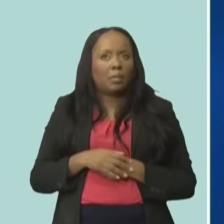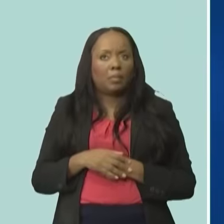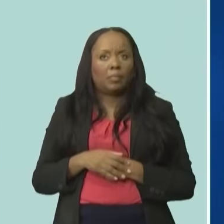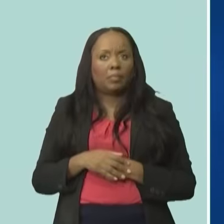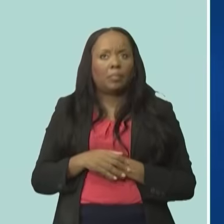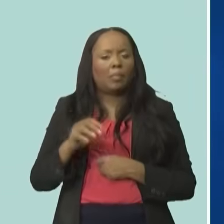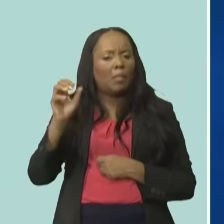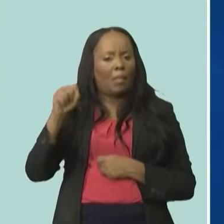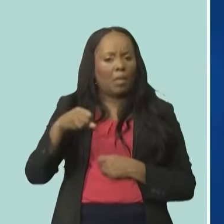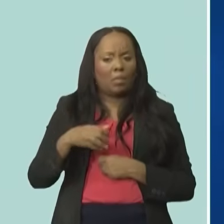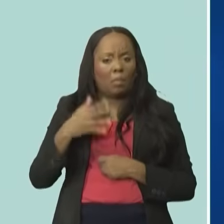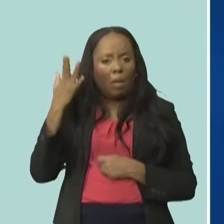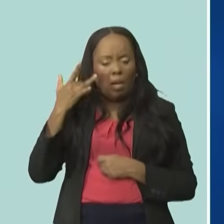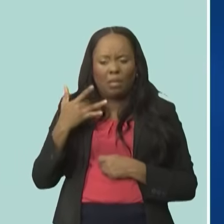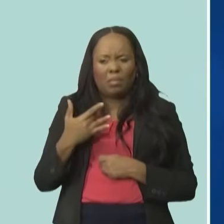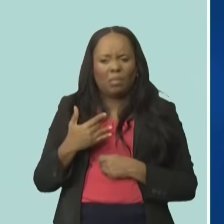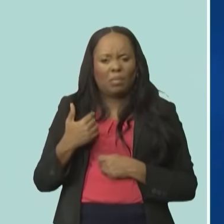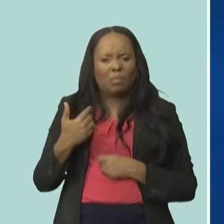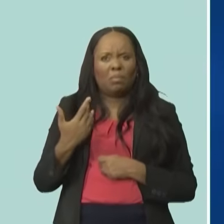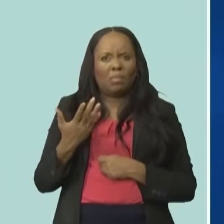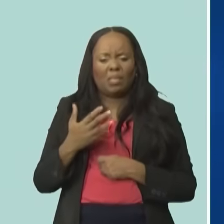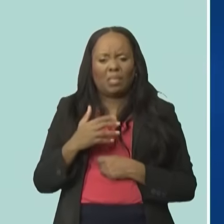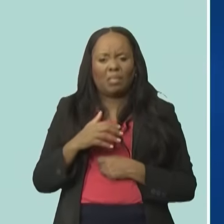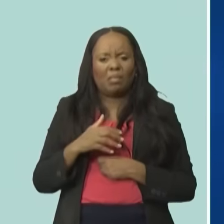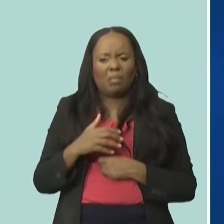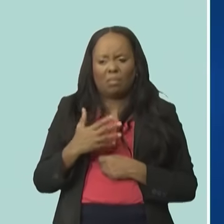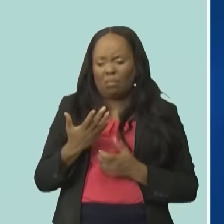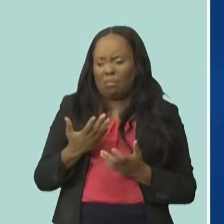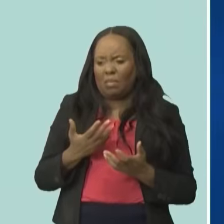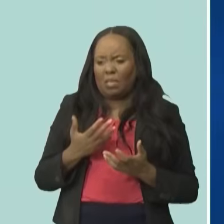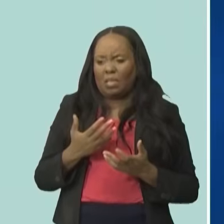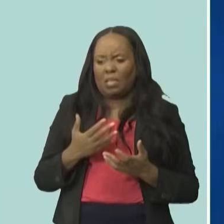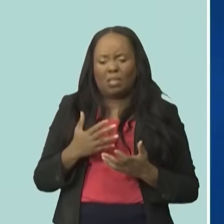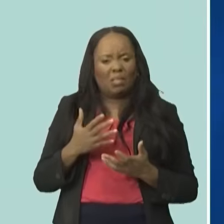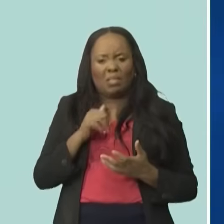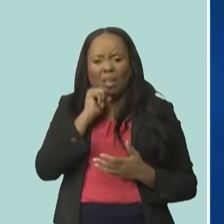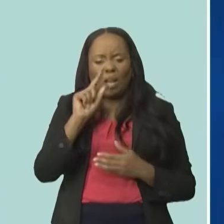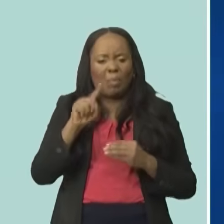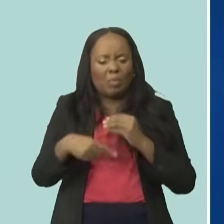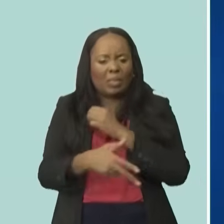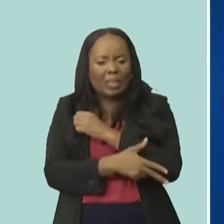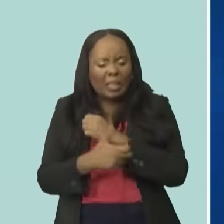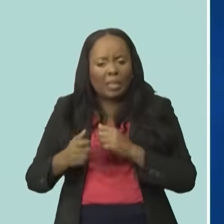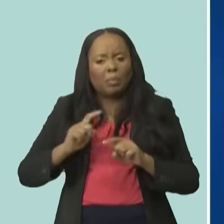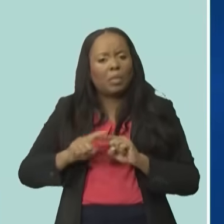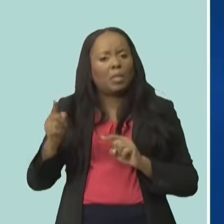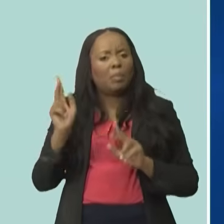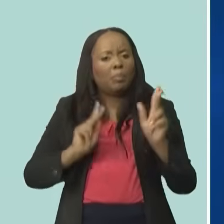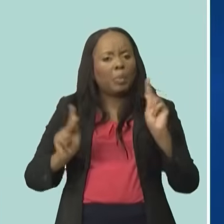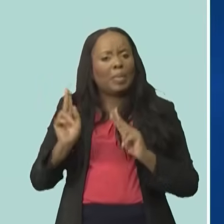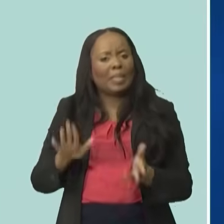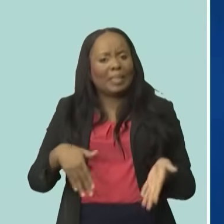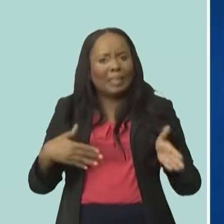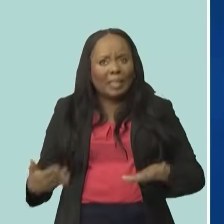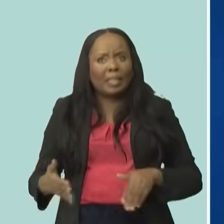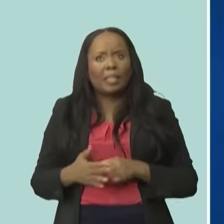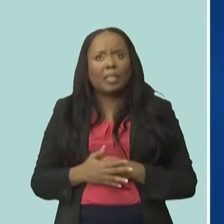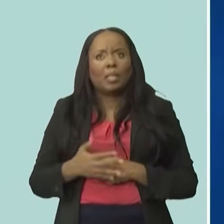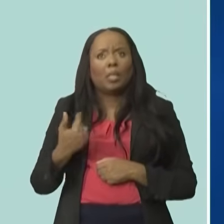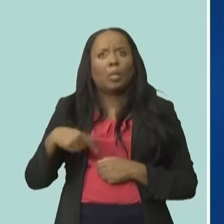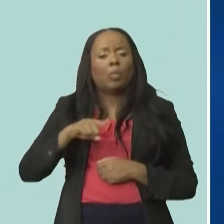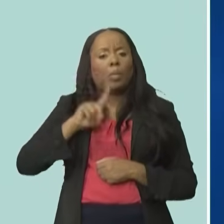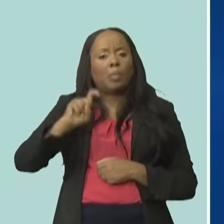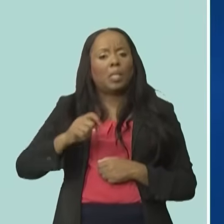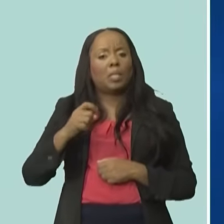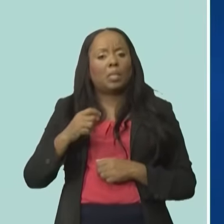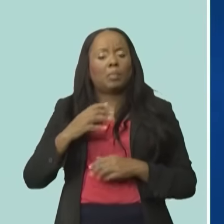about death now. This is not merely about people losing their property. This is about people losing their lives. And this society must be